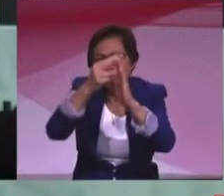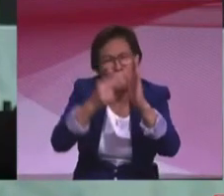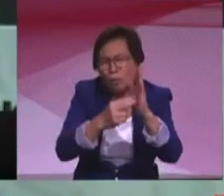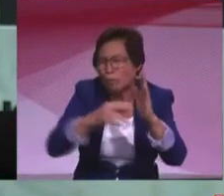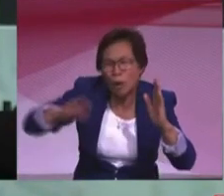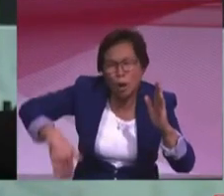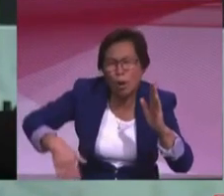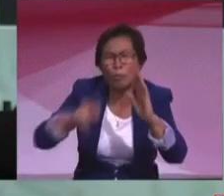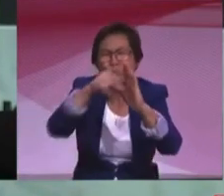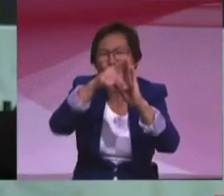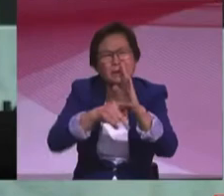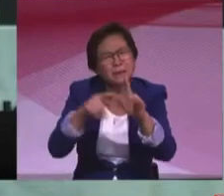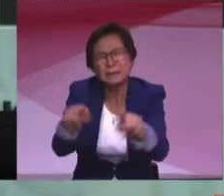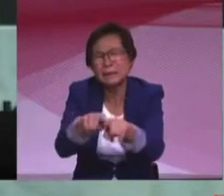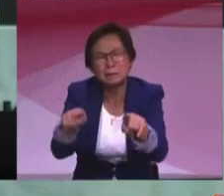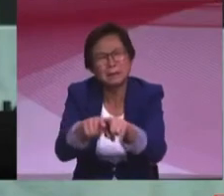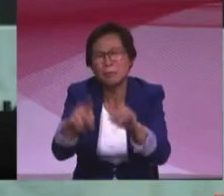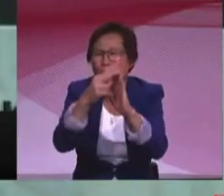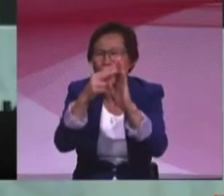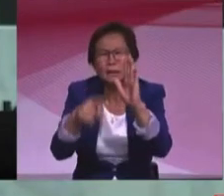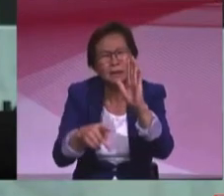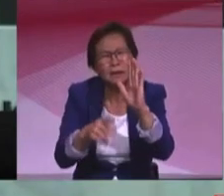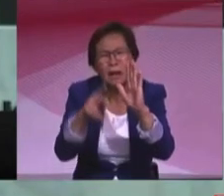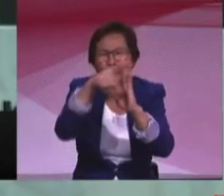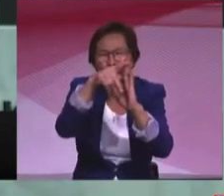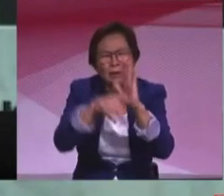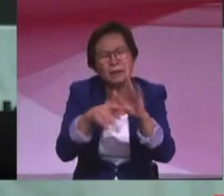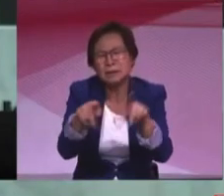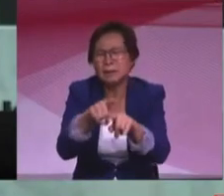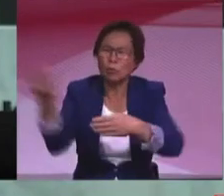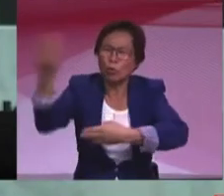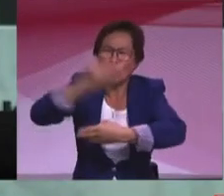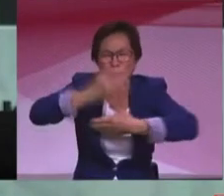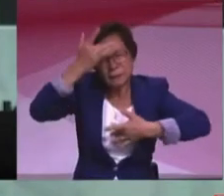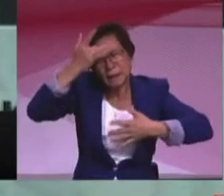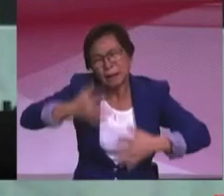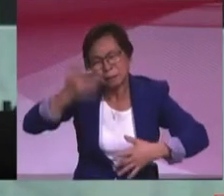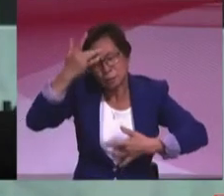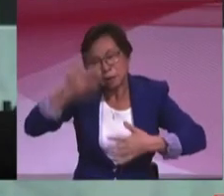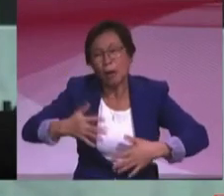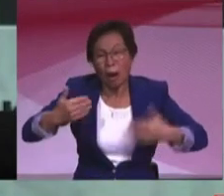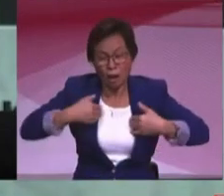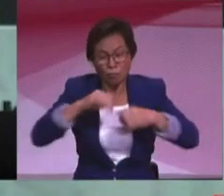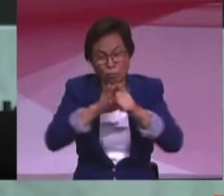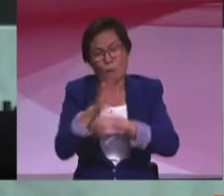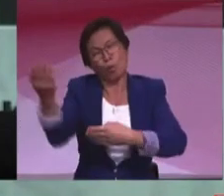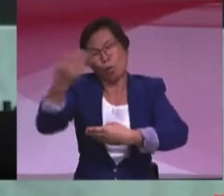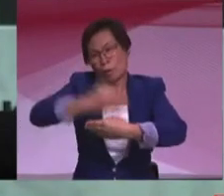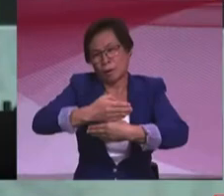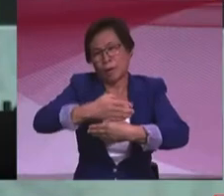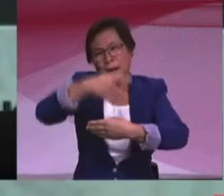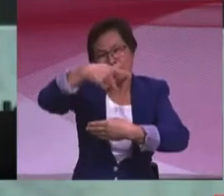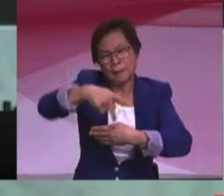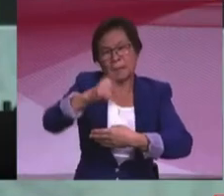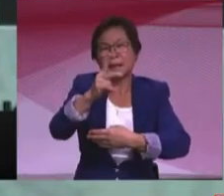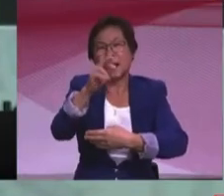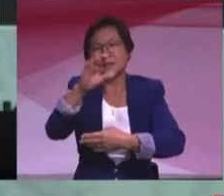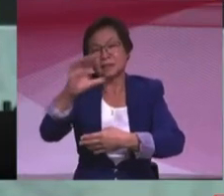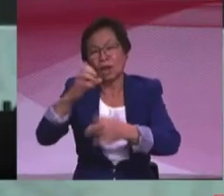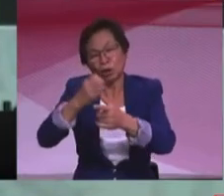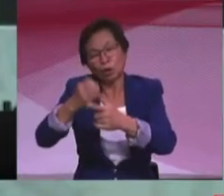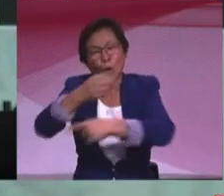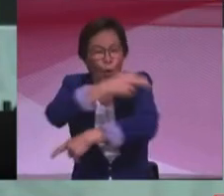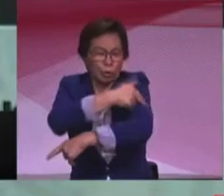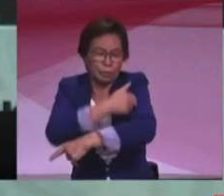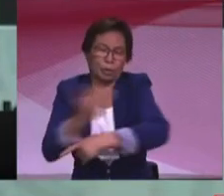masih sama, iaitu akan kuarantinkan pesakit-pesakit yang positif di PKRC ataupun di